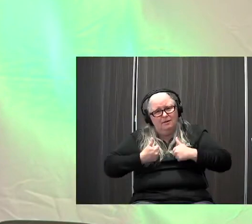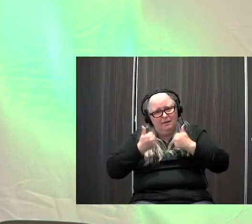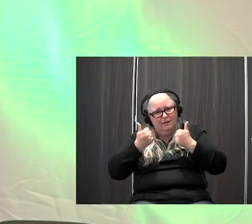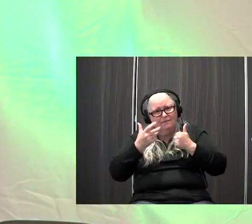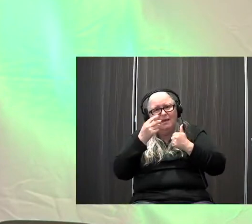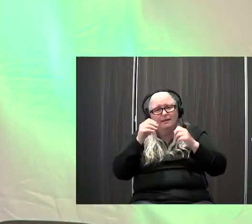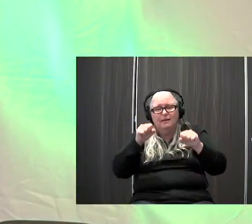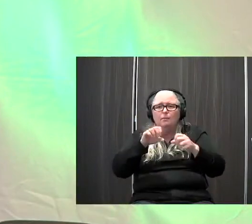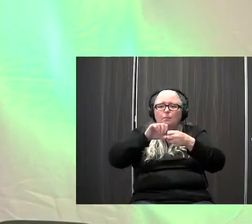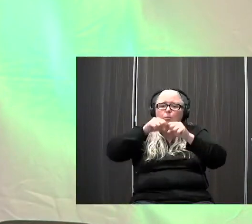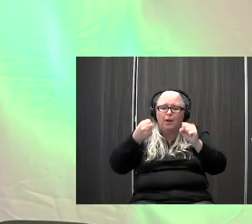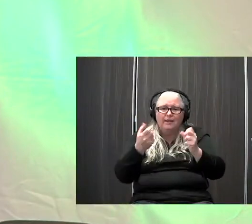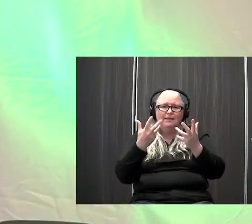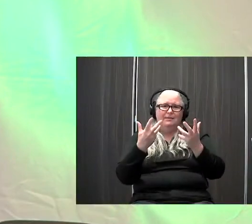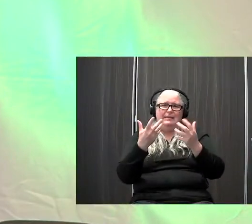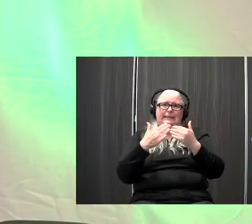fracture easily.